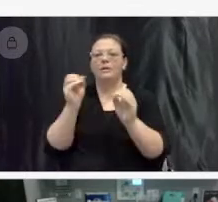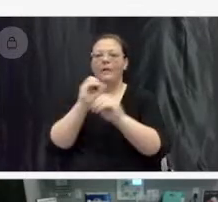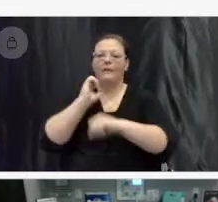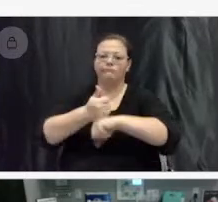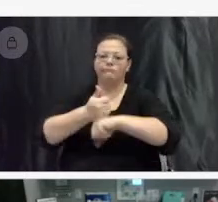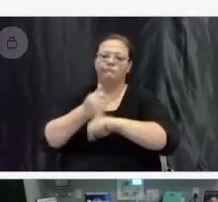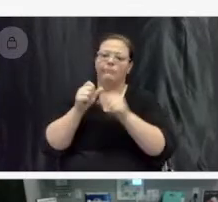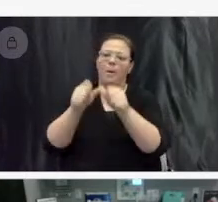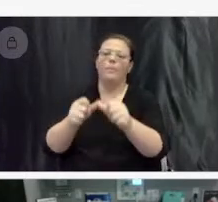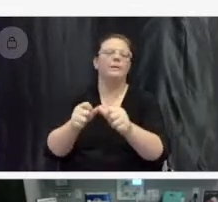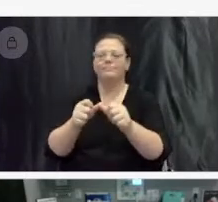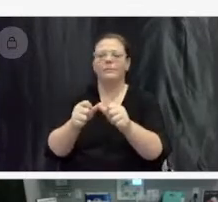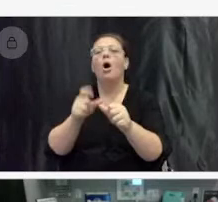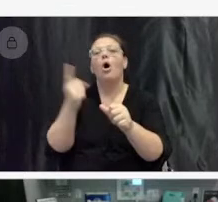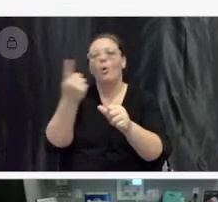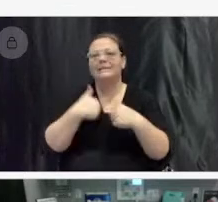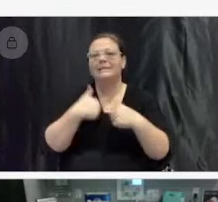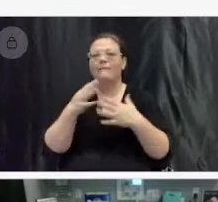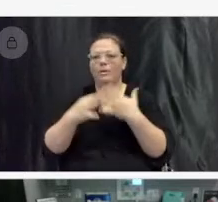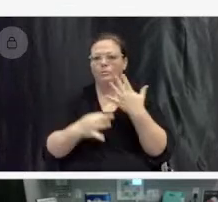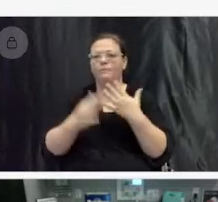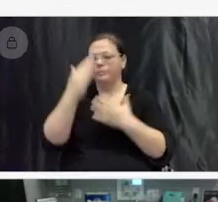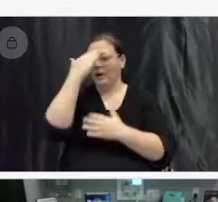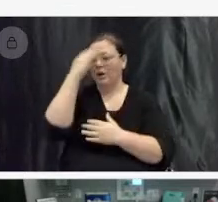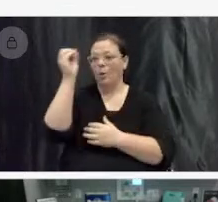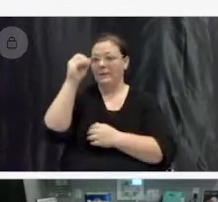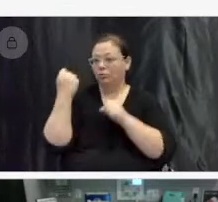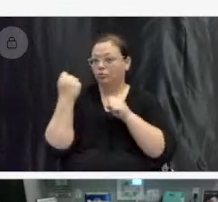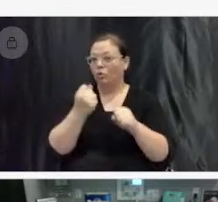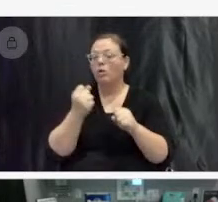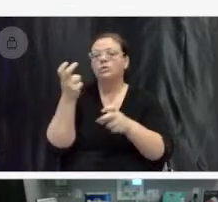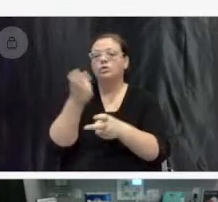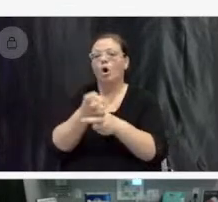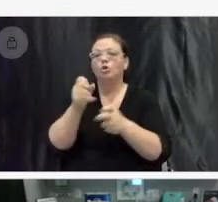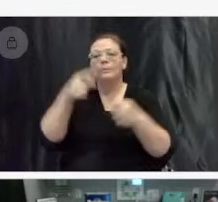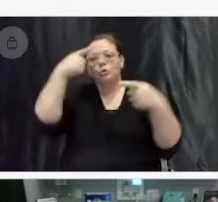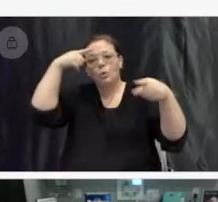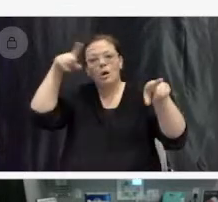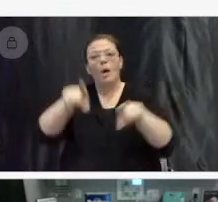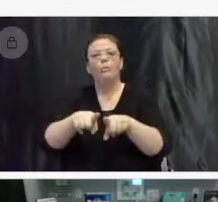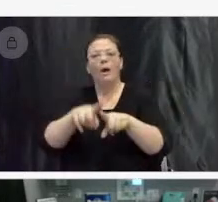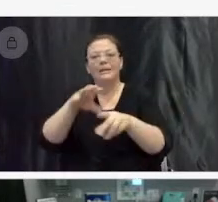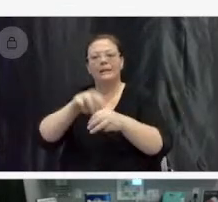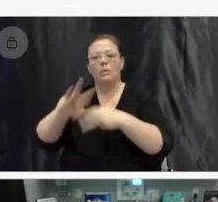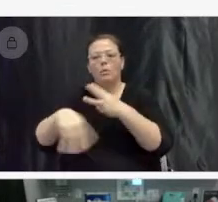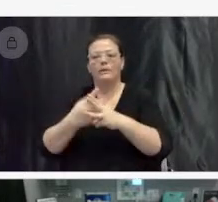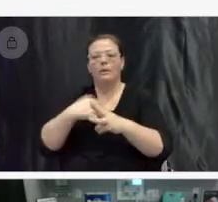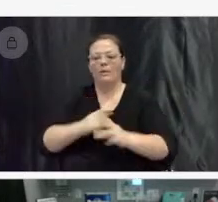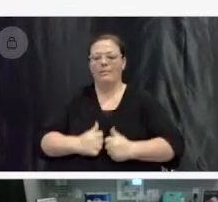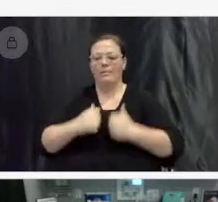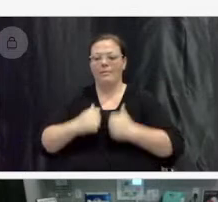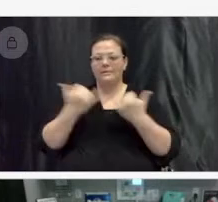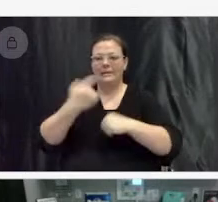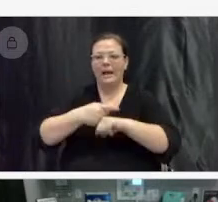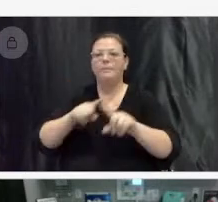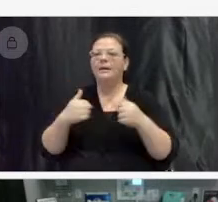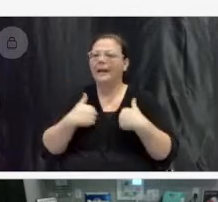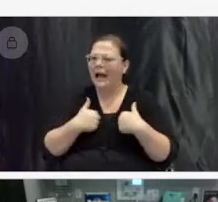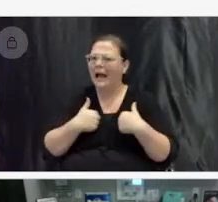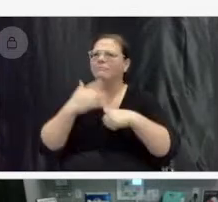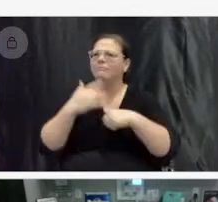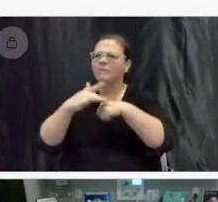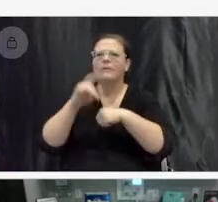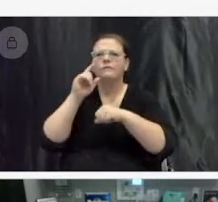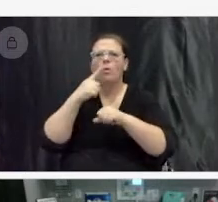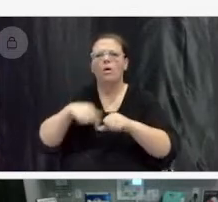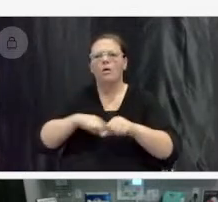there are always options. I know when opinions are strong, it is hard to compromise in the world we live in today, but there is room for all of us to